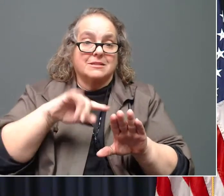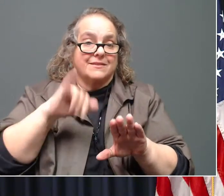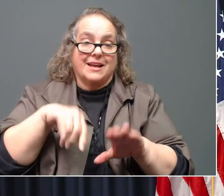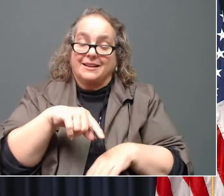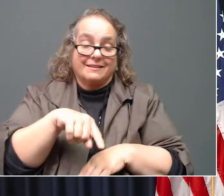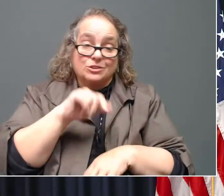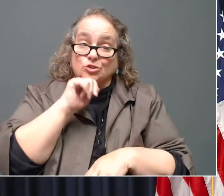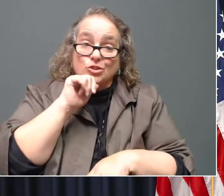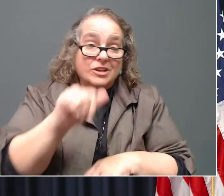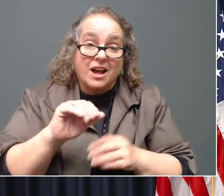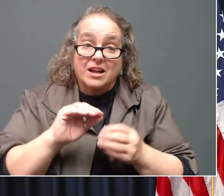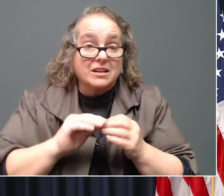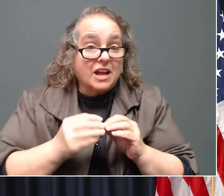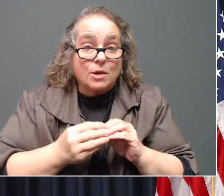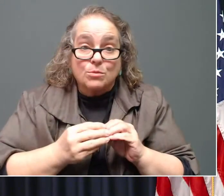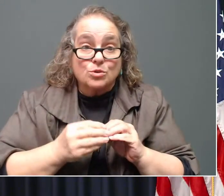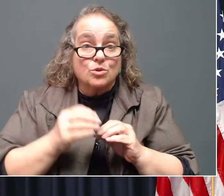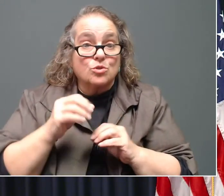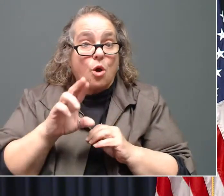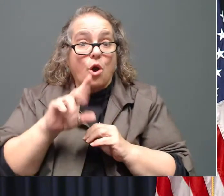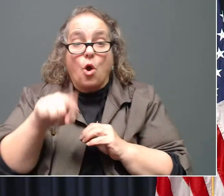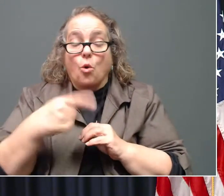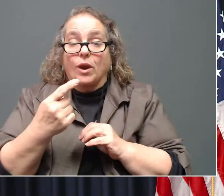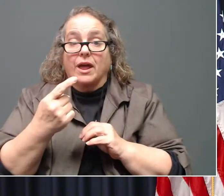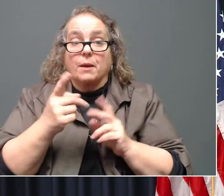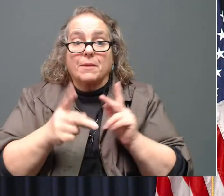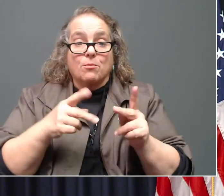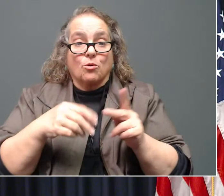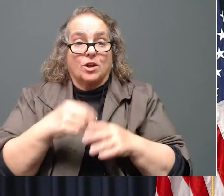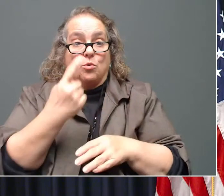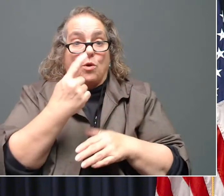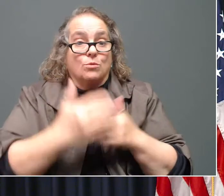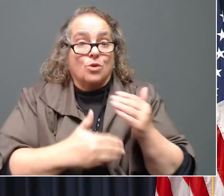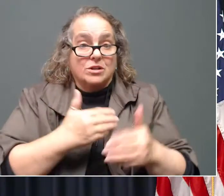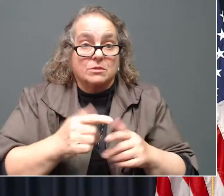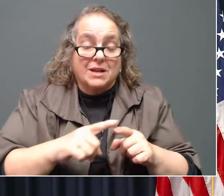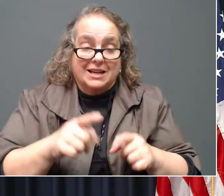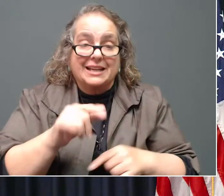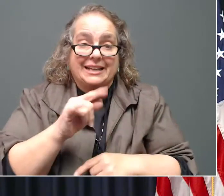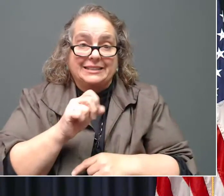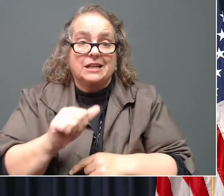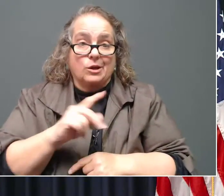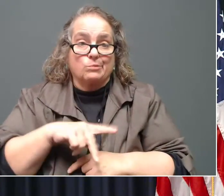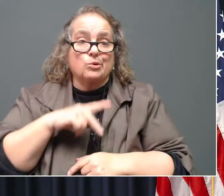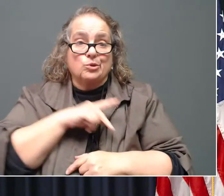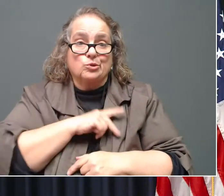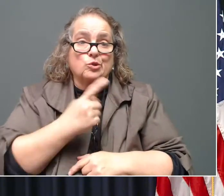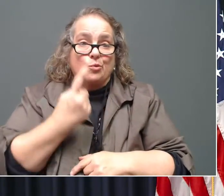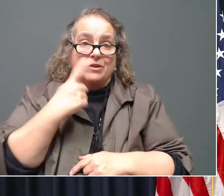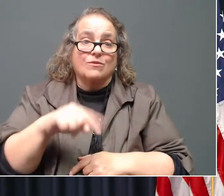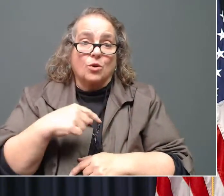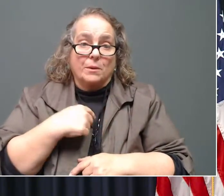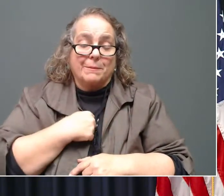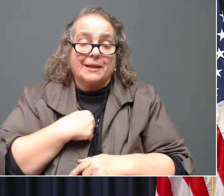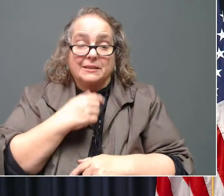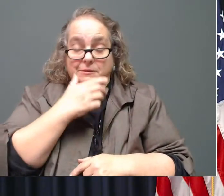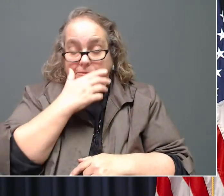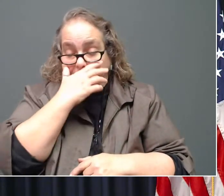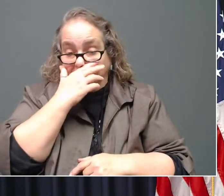just individuals in a process. And this is another personal one for me. This is a friend's